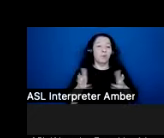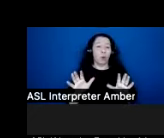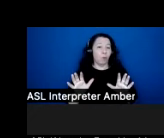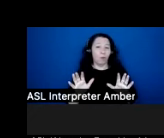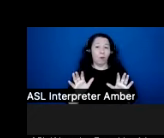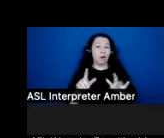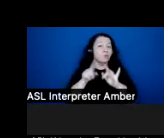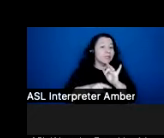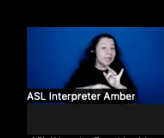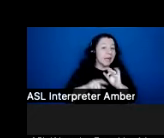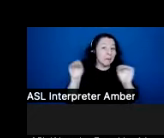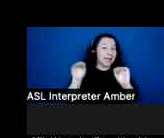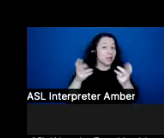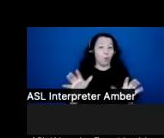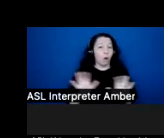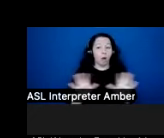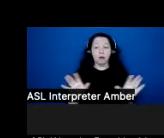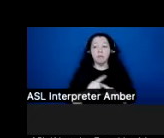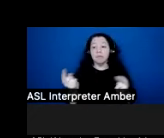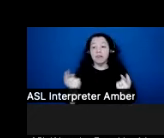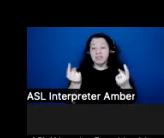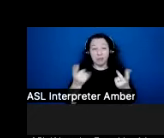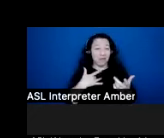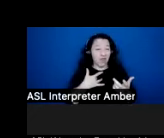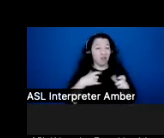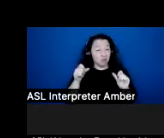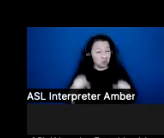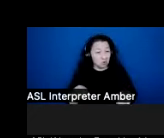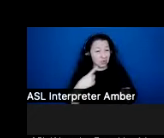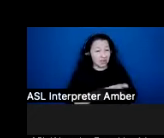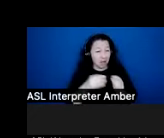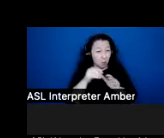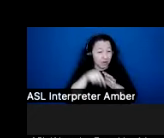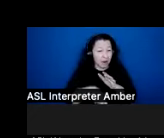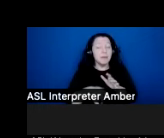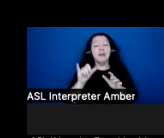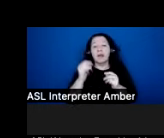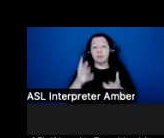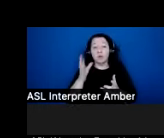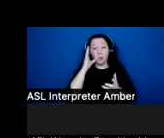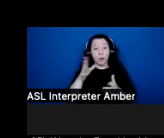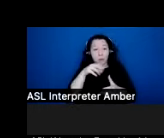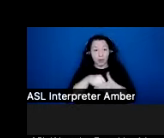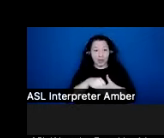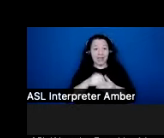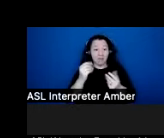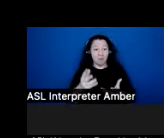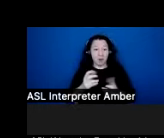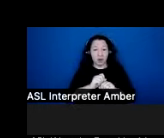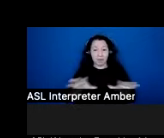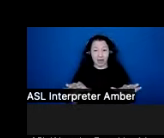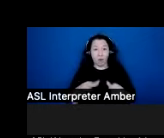skip anything, but if there is something that you feel like we could have touched on more, a lot of that information is going to be in the materials that I'll be sending